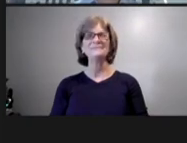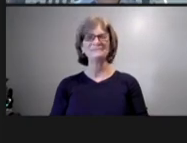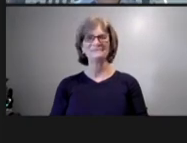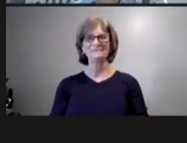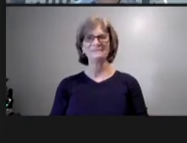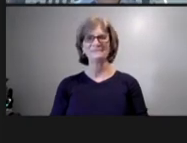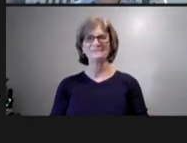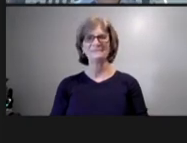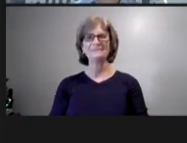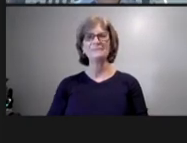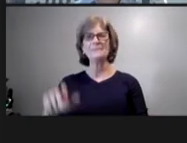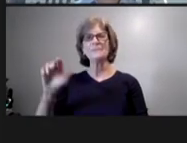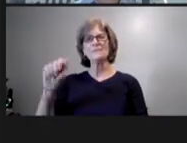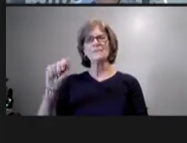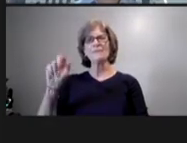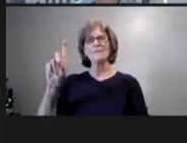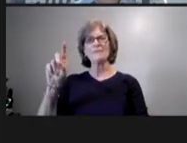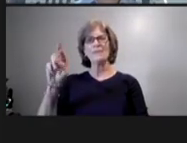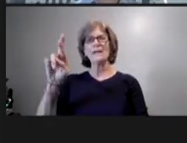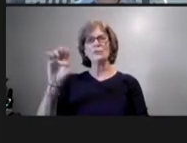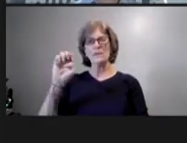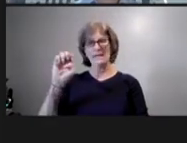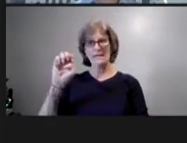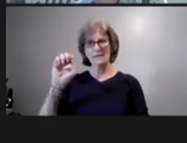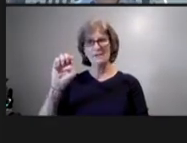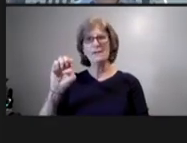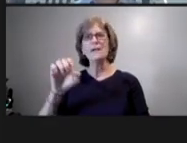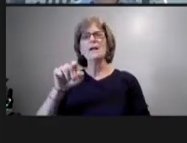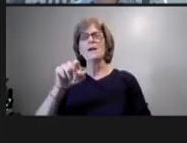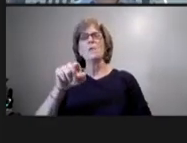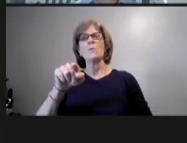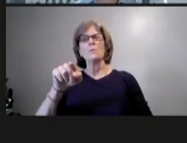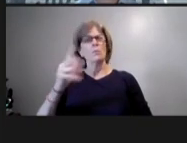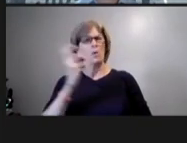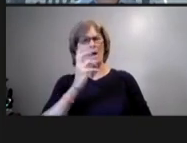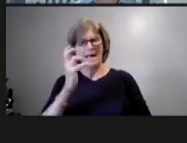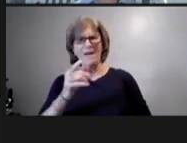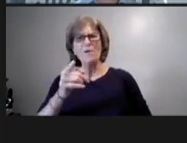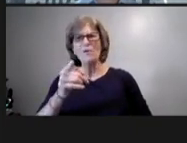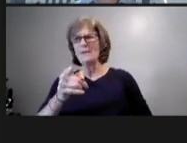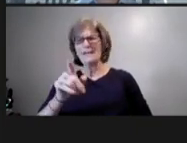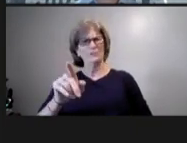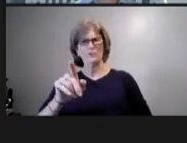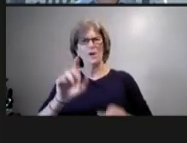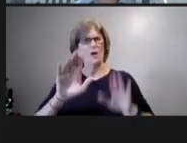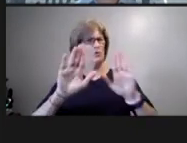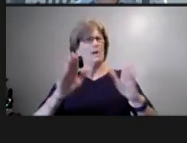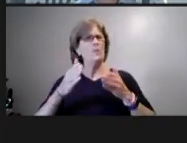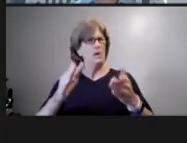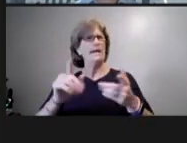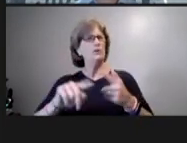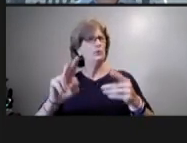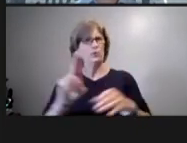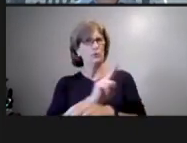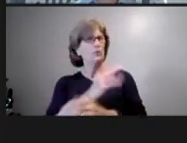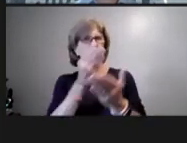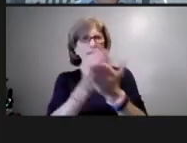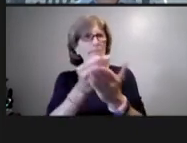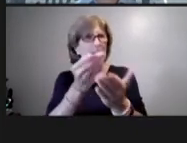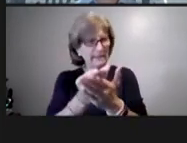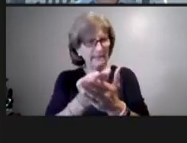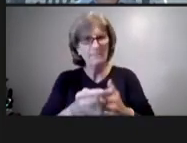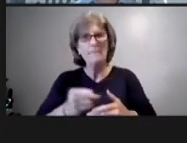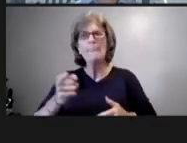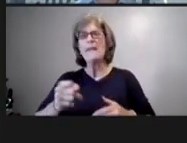So some pretty exciting stuff, our dollars on the ground. If folks have specific questions for Natalie about the dollars,